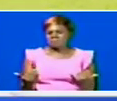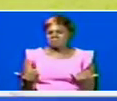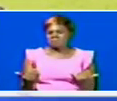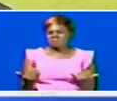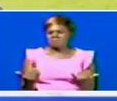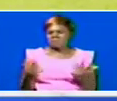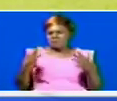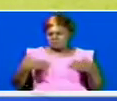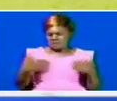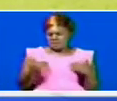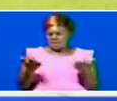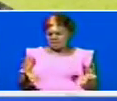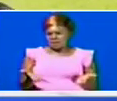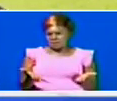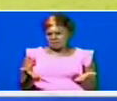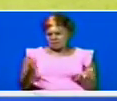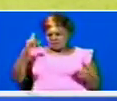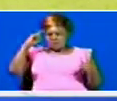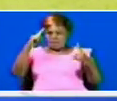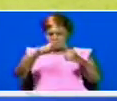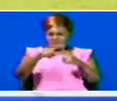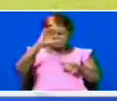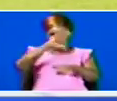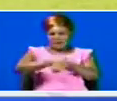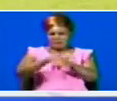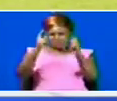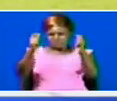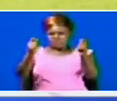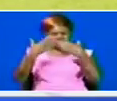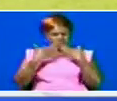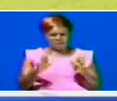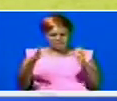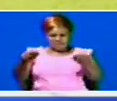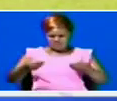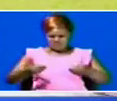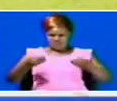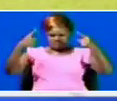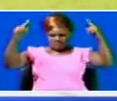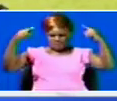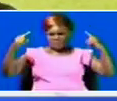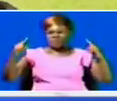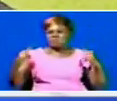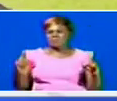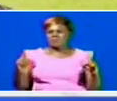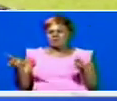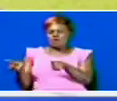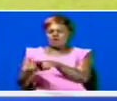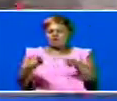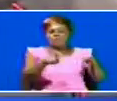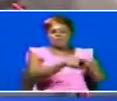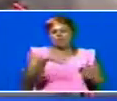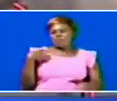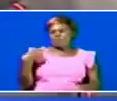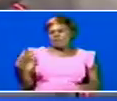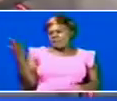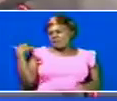we played, actually, aim yetu saini kuenda kushinda. Because hiyo pita tupatia mileage in the Commonwealth Games. Last